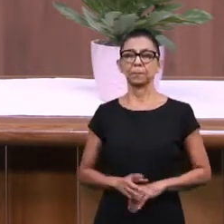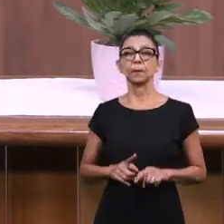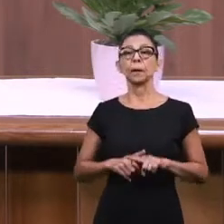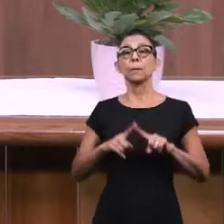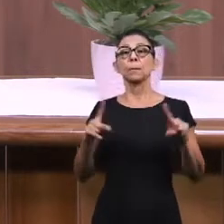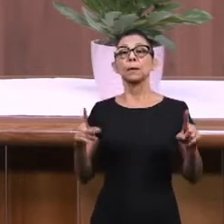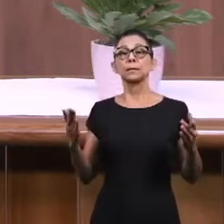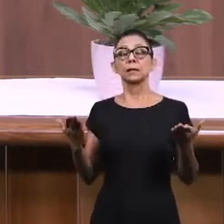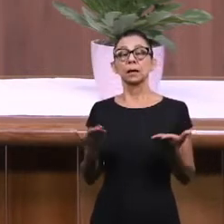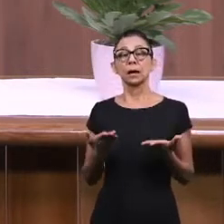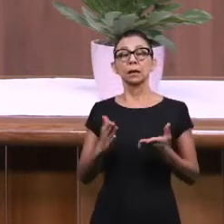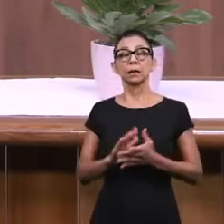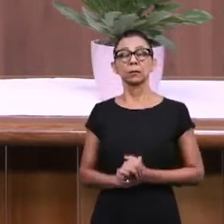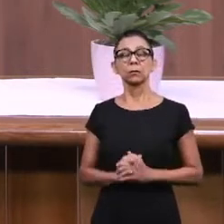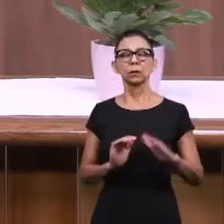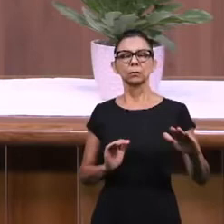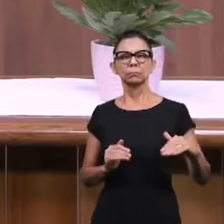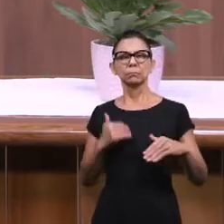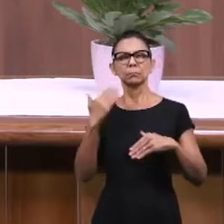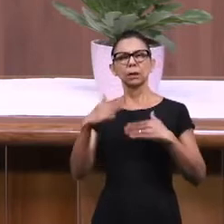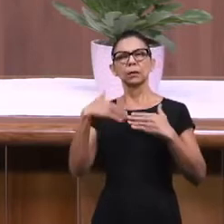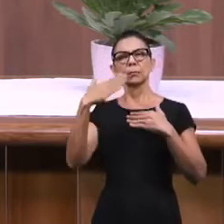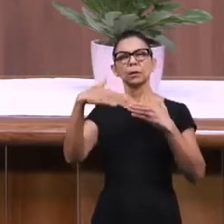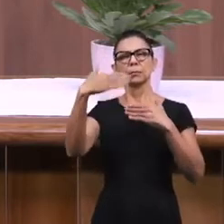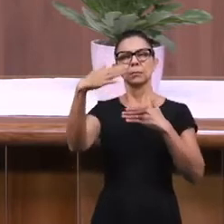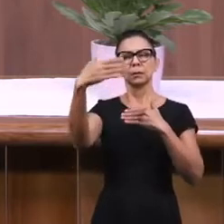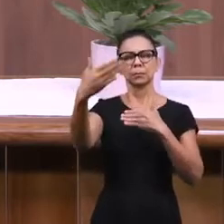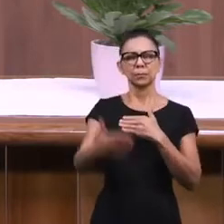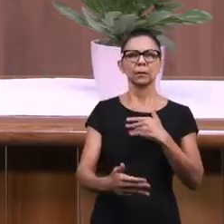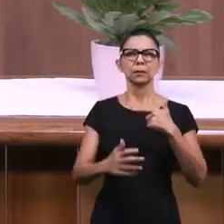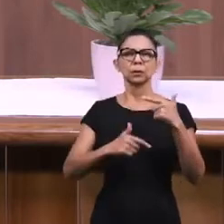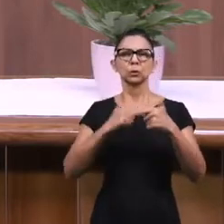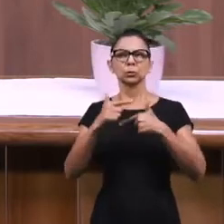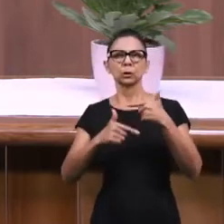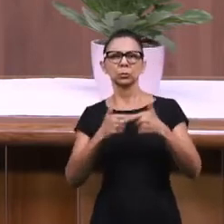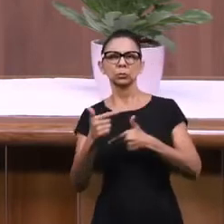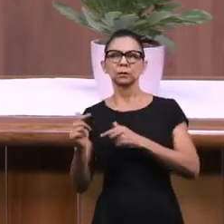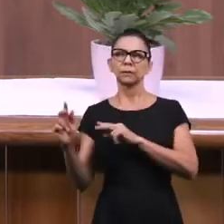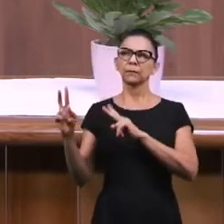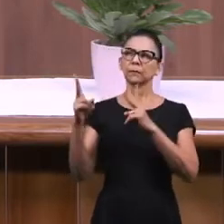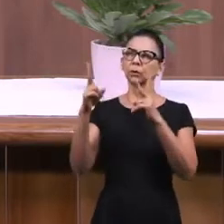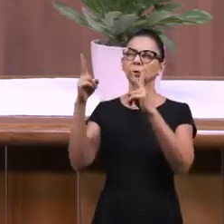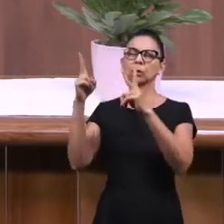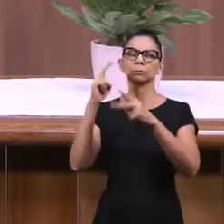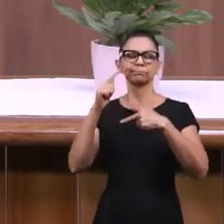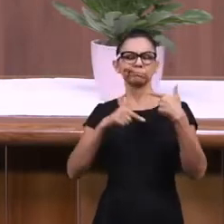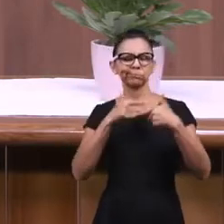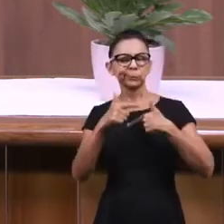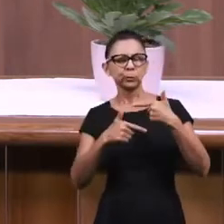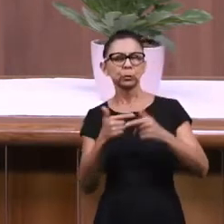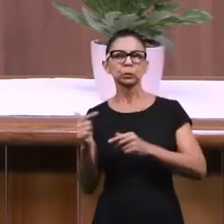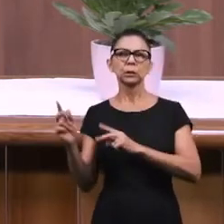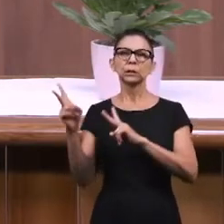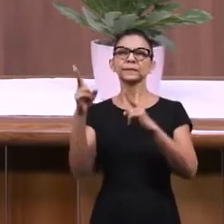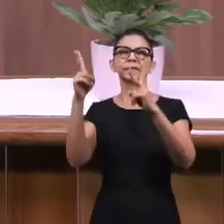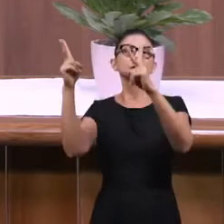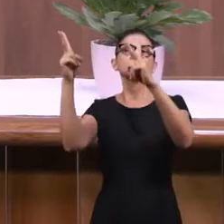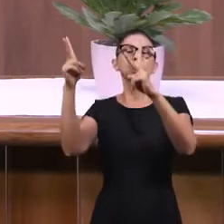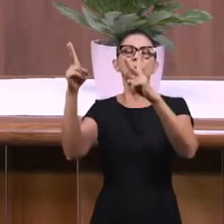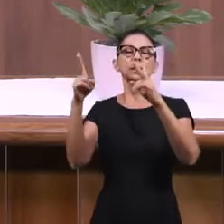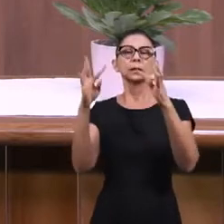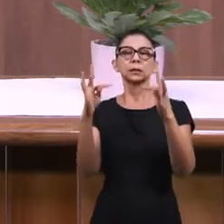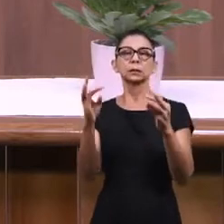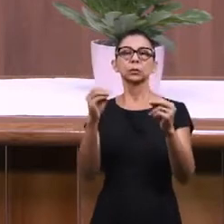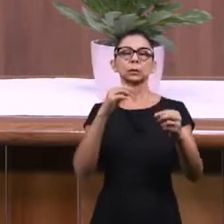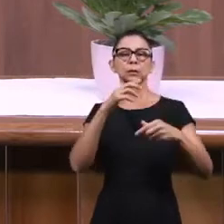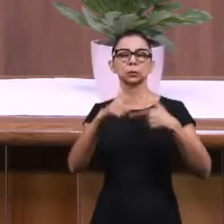Lord. He was a man who already had a path of victories and battles. And in his